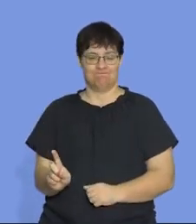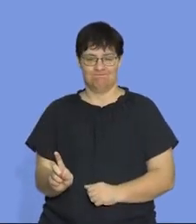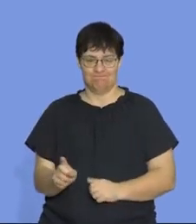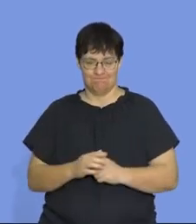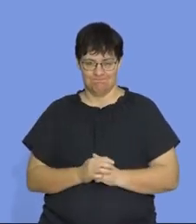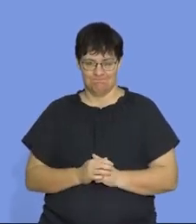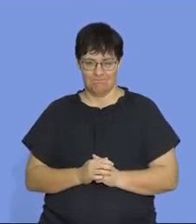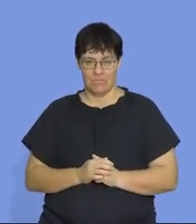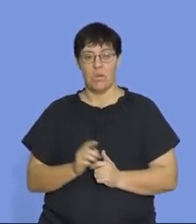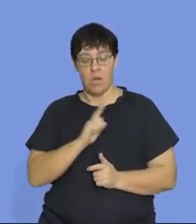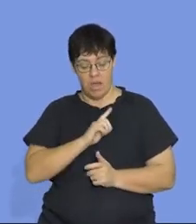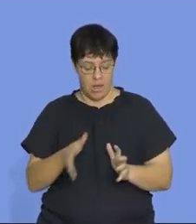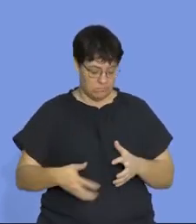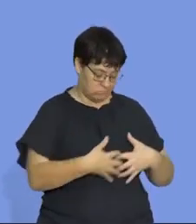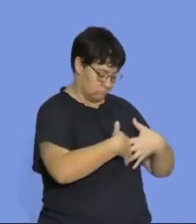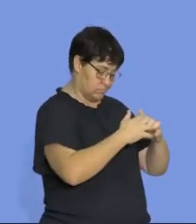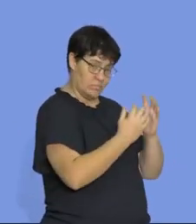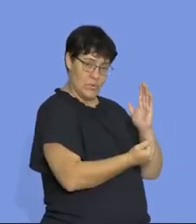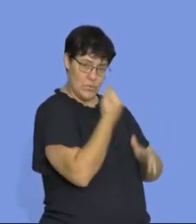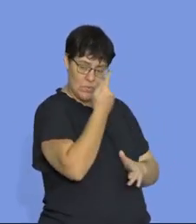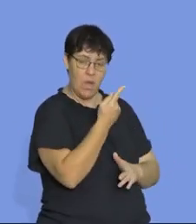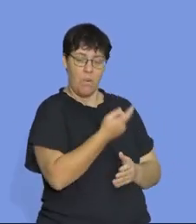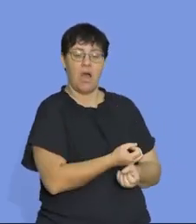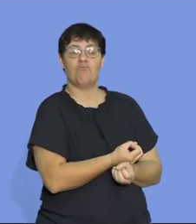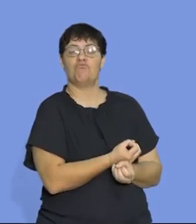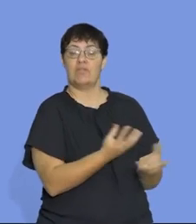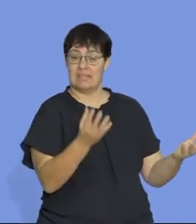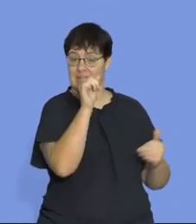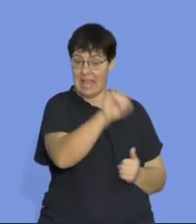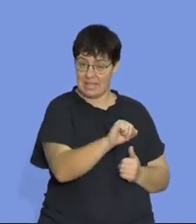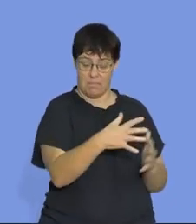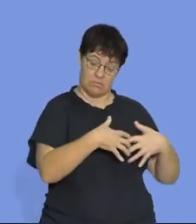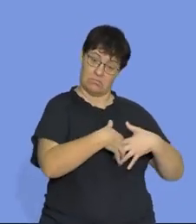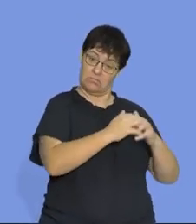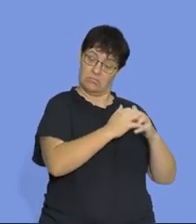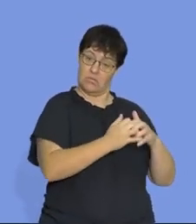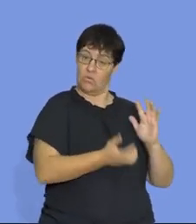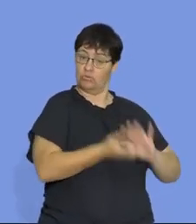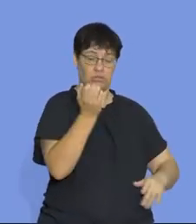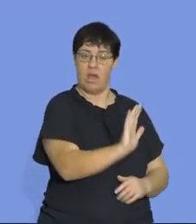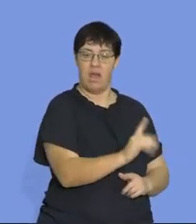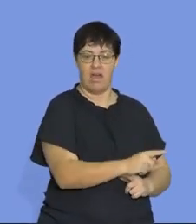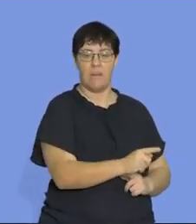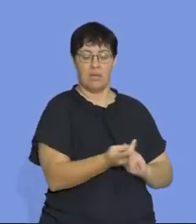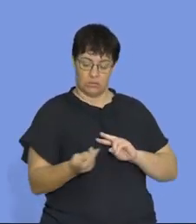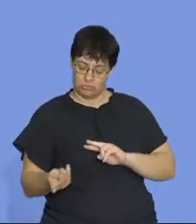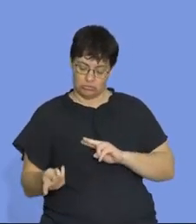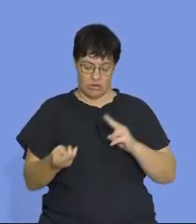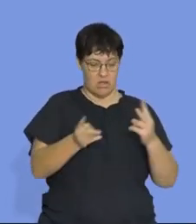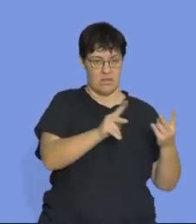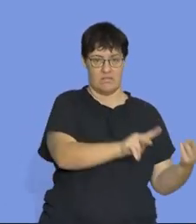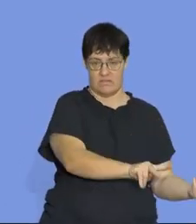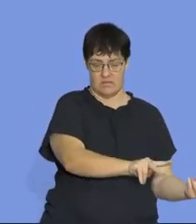so when we form new bonds, energy is released, but we are not creating new energy. We're just transferring energy,